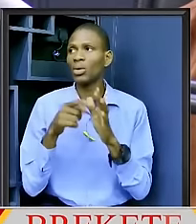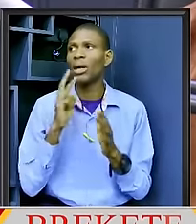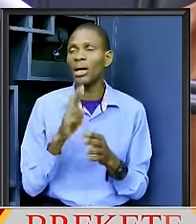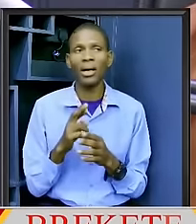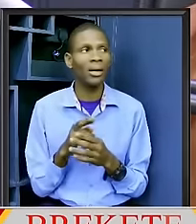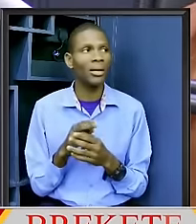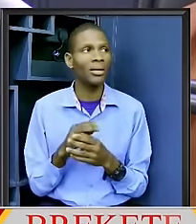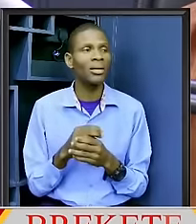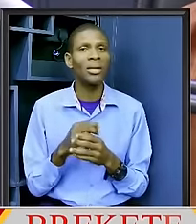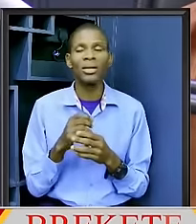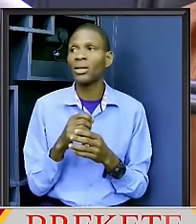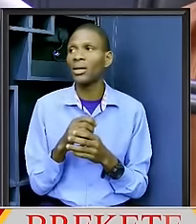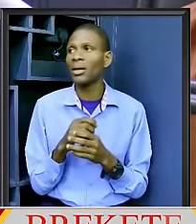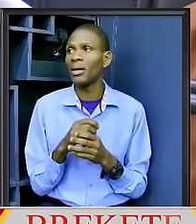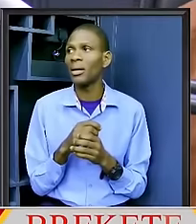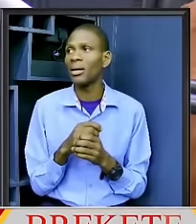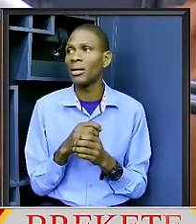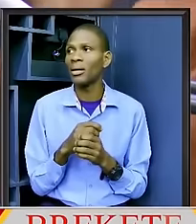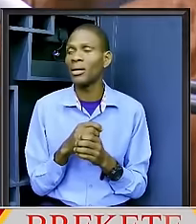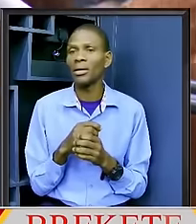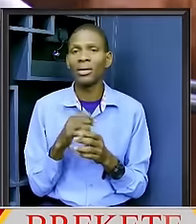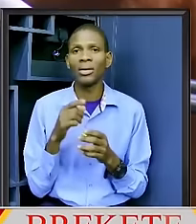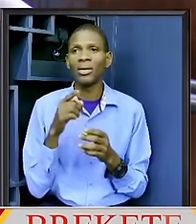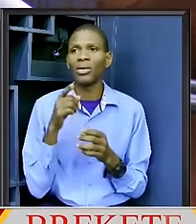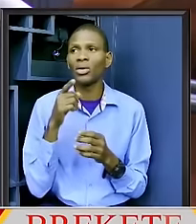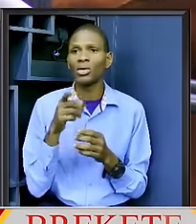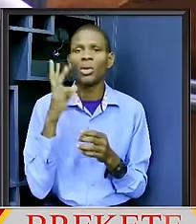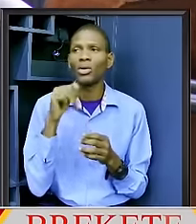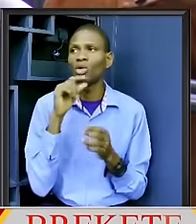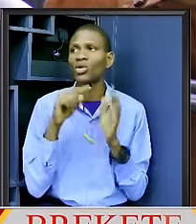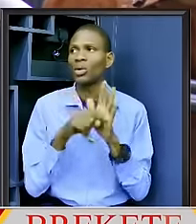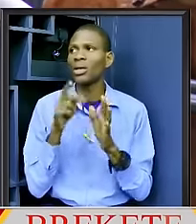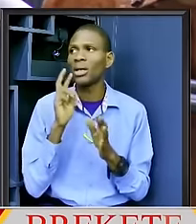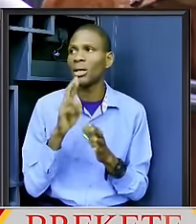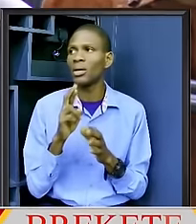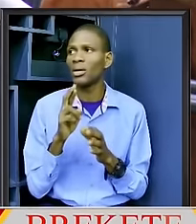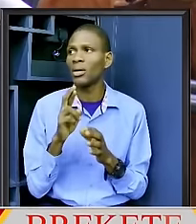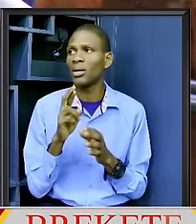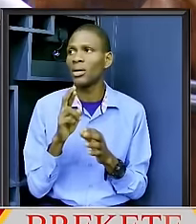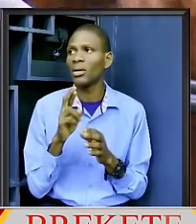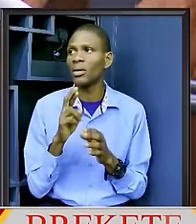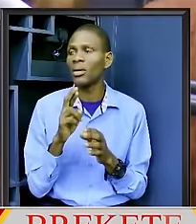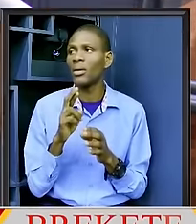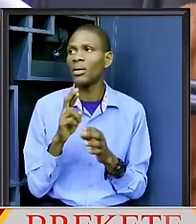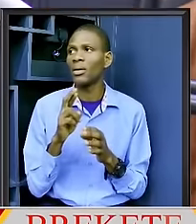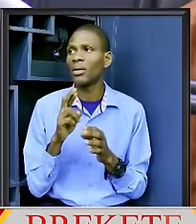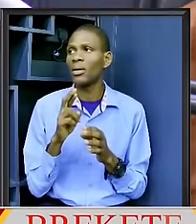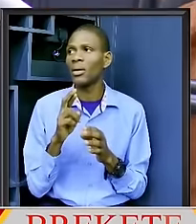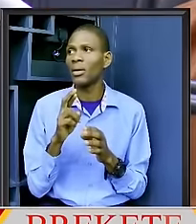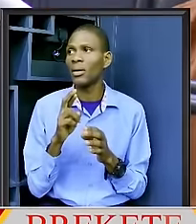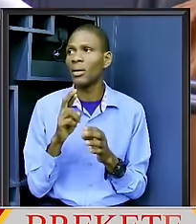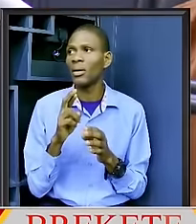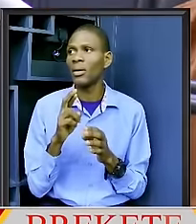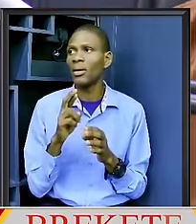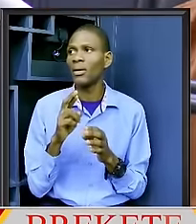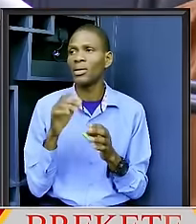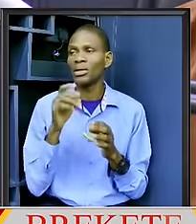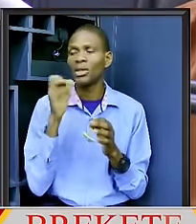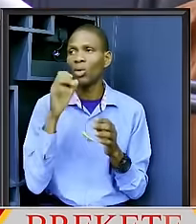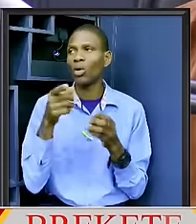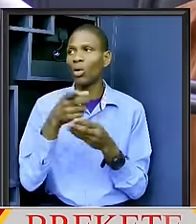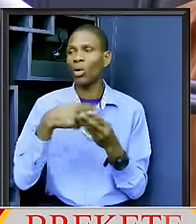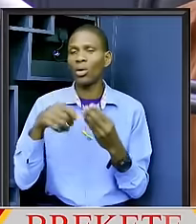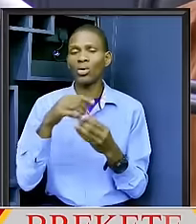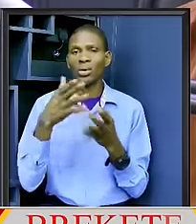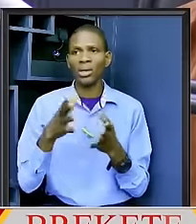see, she was there, but I don't know how she would not take that as. You were not showing her. We were all, she was also there. We